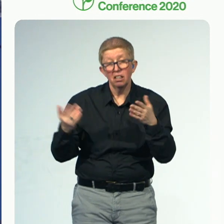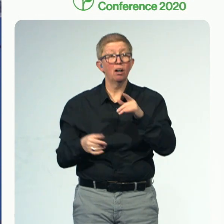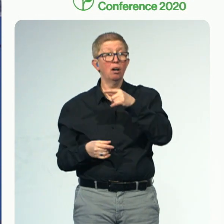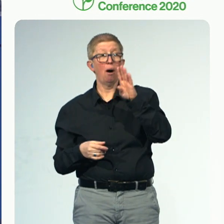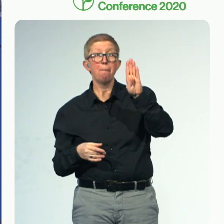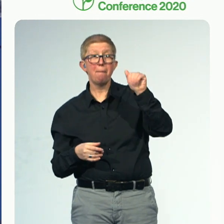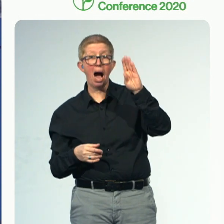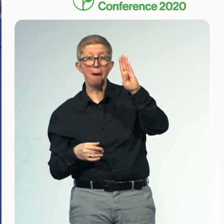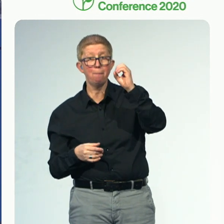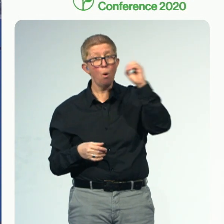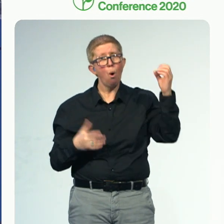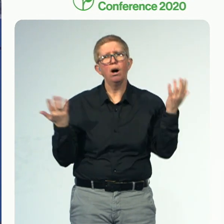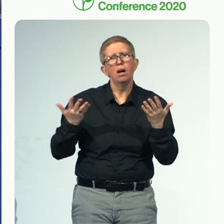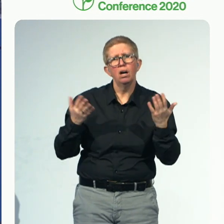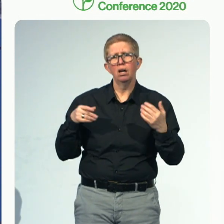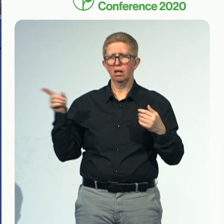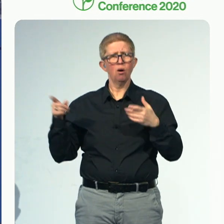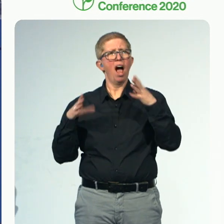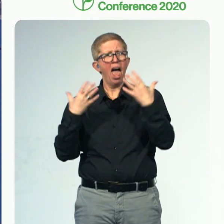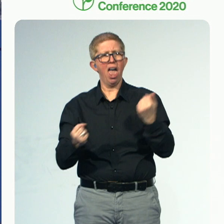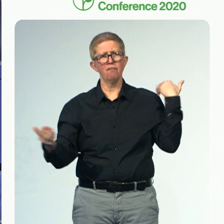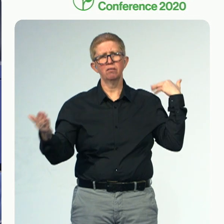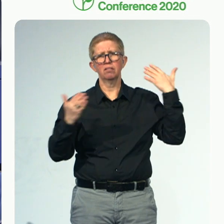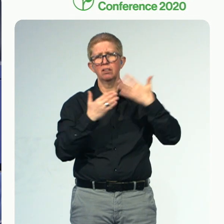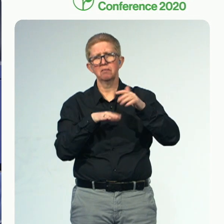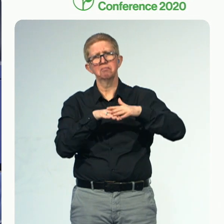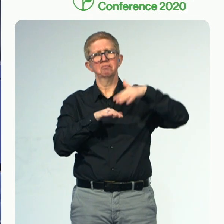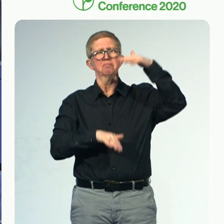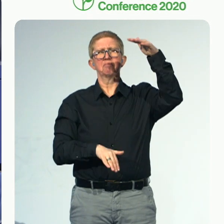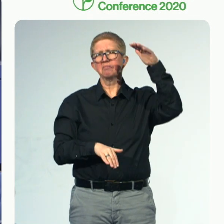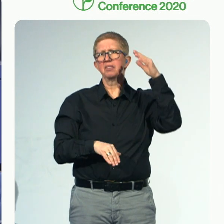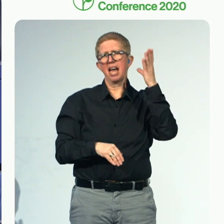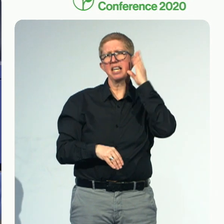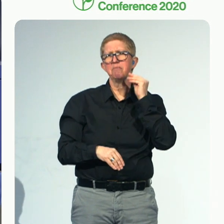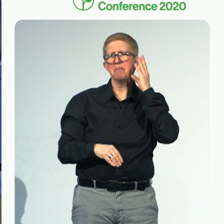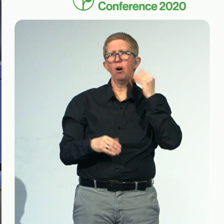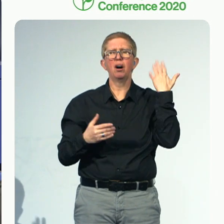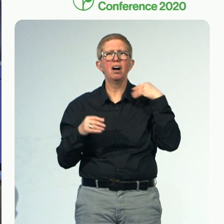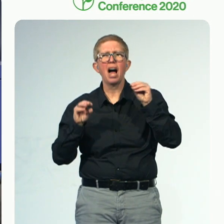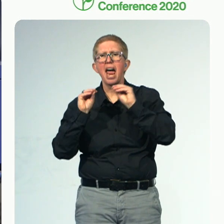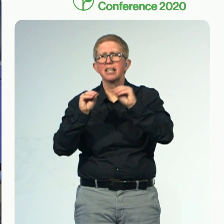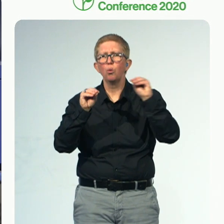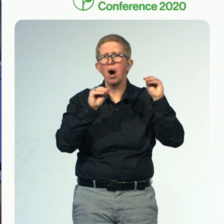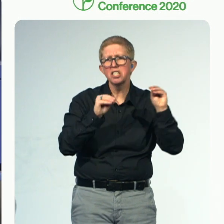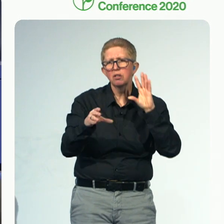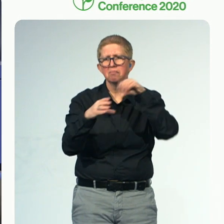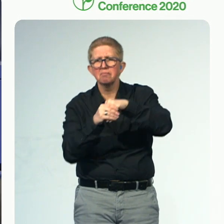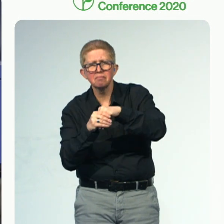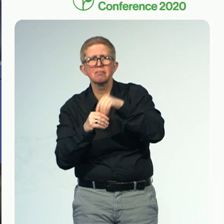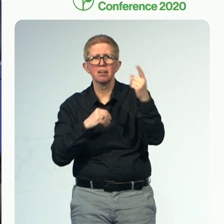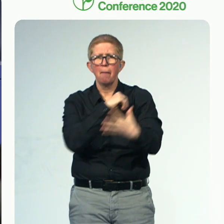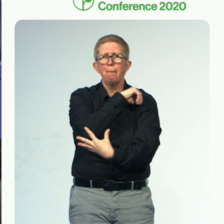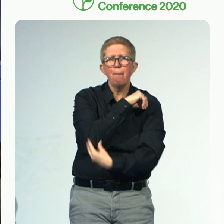in the field of working towards inclusive education systems, also in low-income countries, and you have done a lot of work, especially on